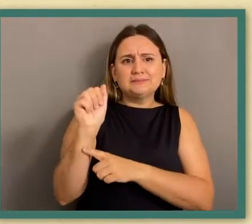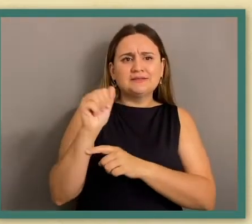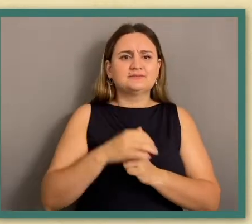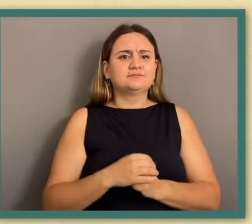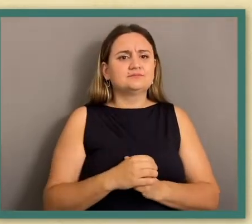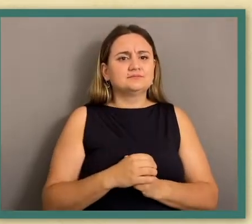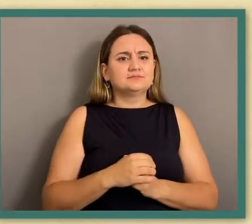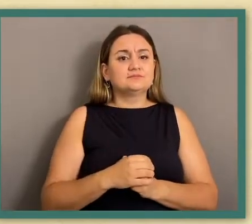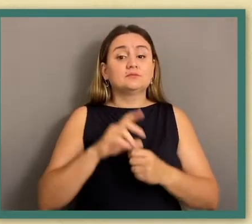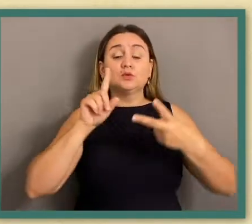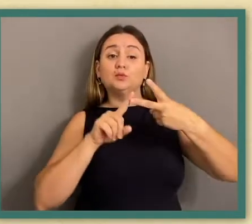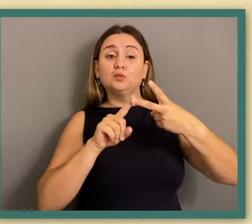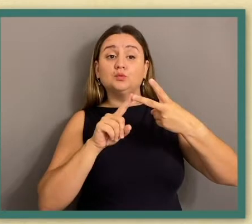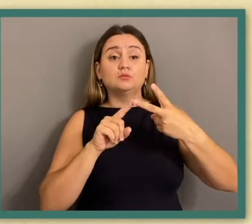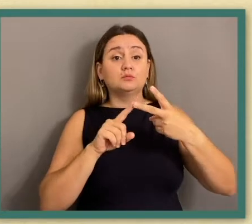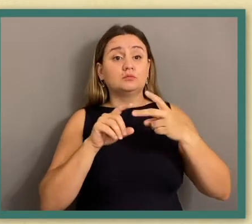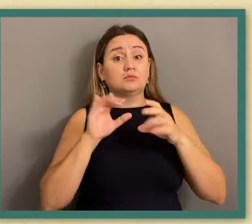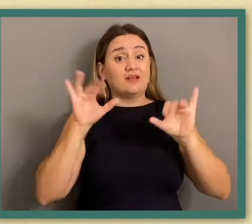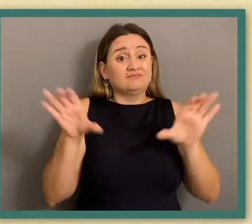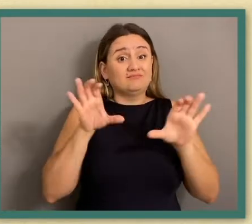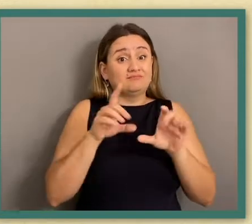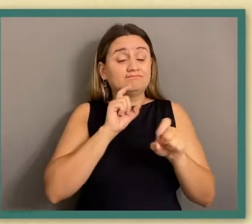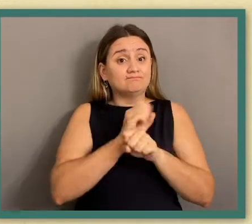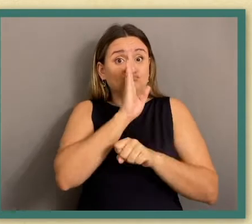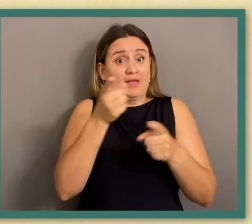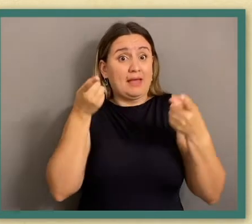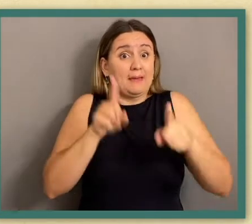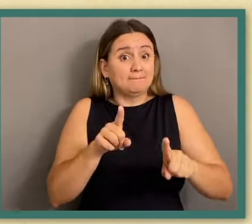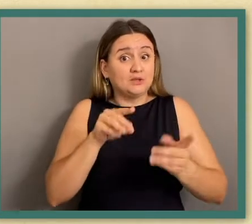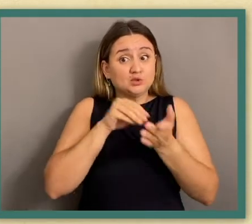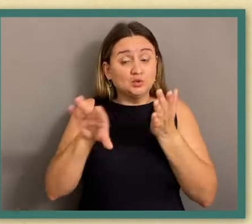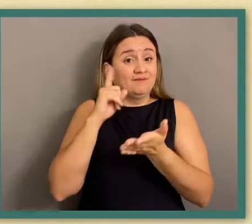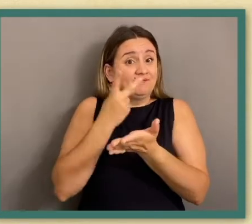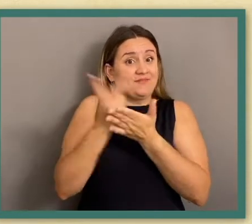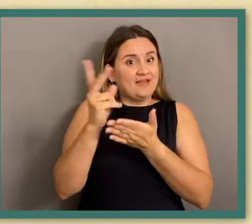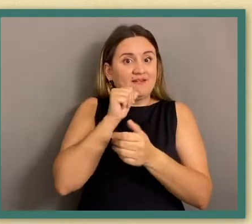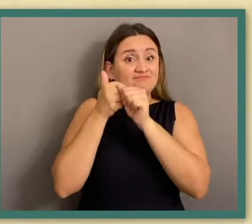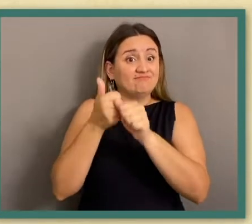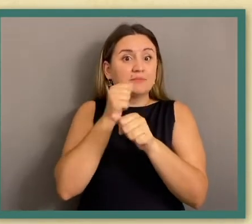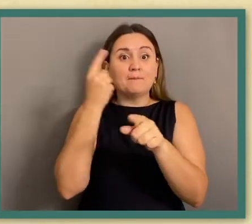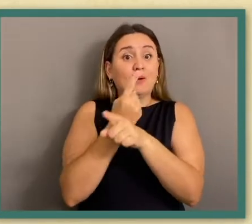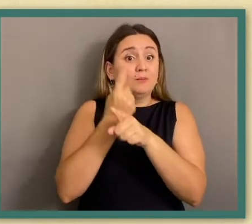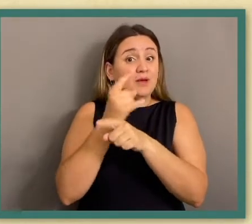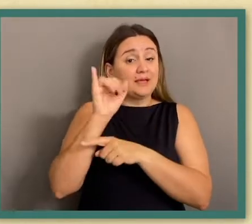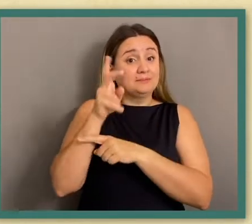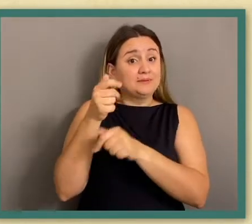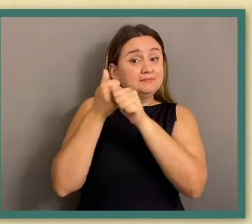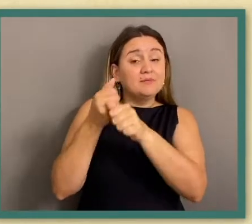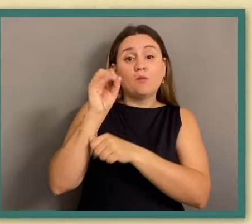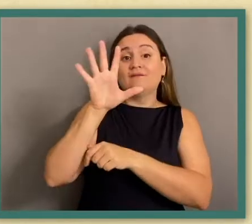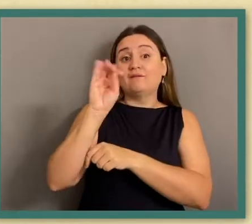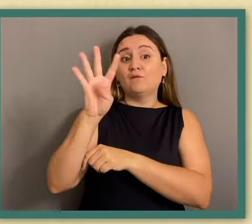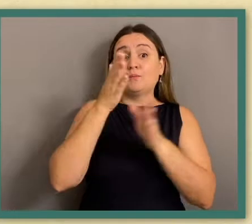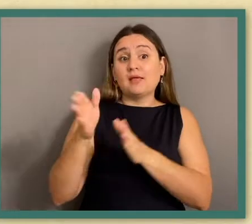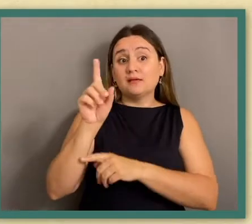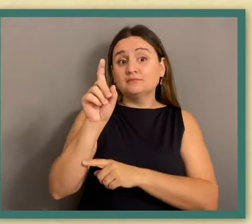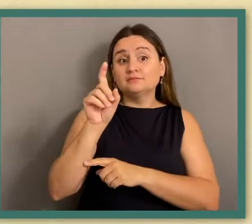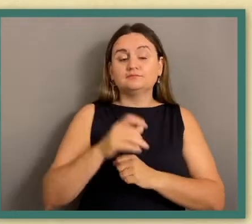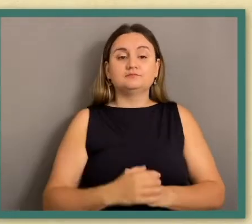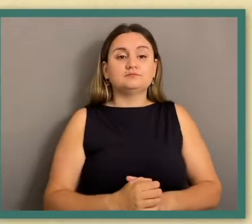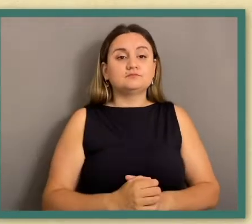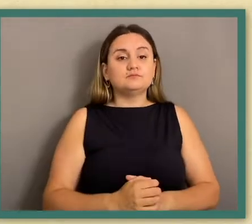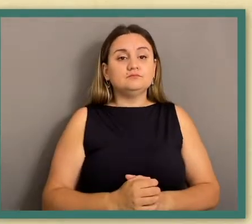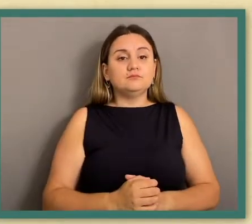student's disability? And two, was the conduct a direct result of the school's failure to properly implement the student's IEP